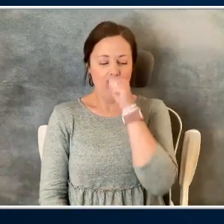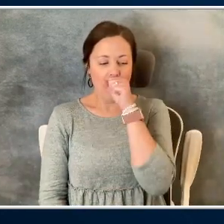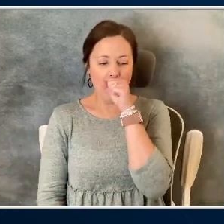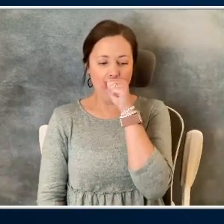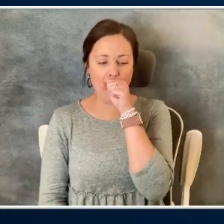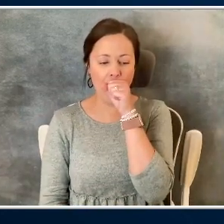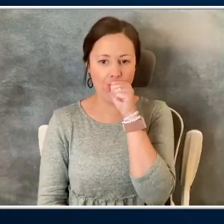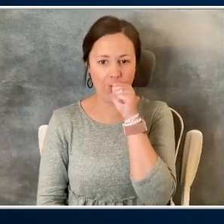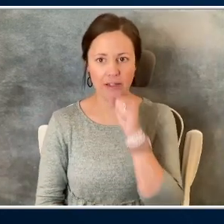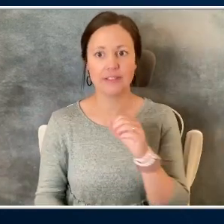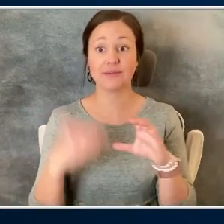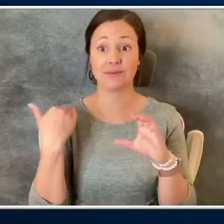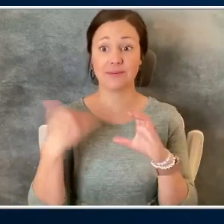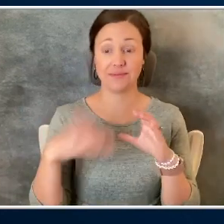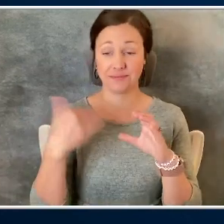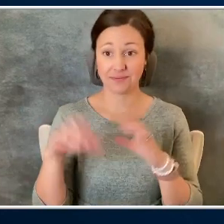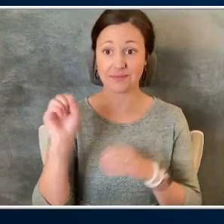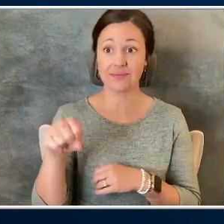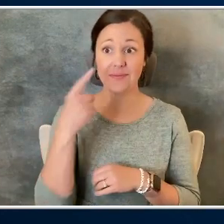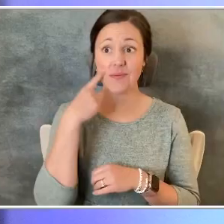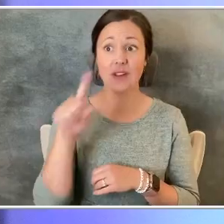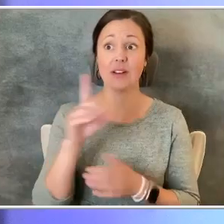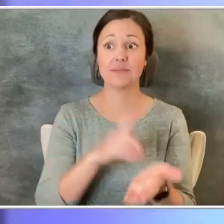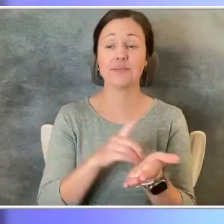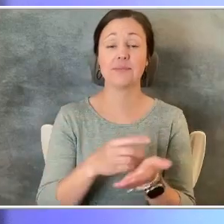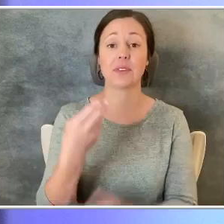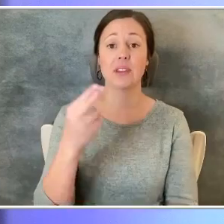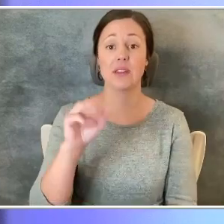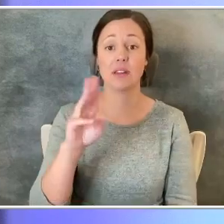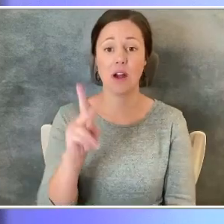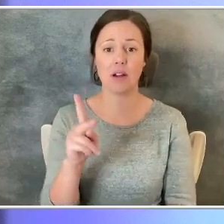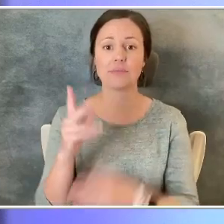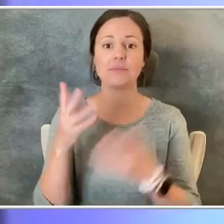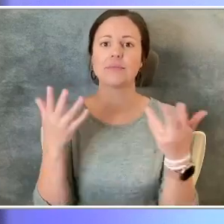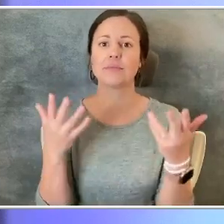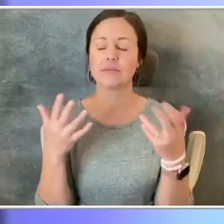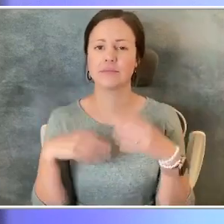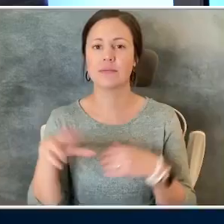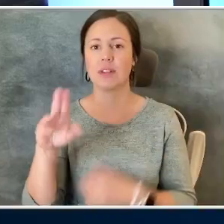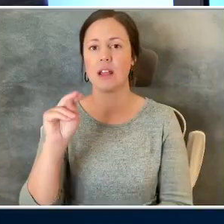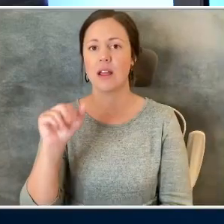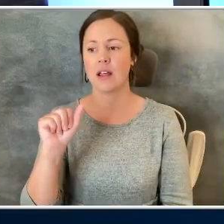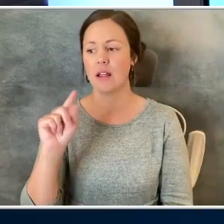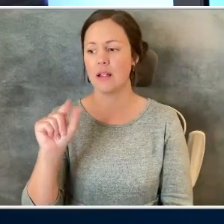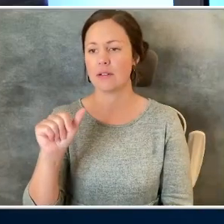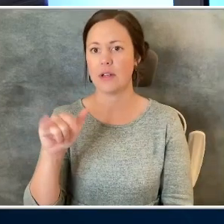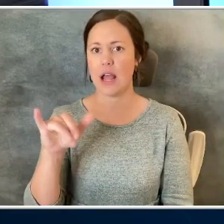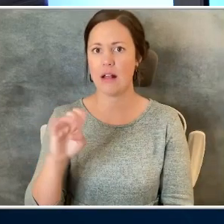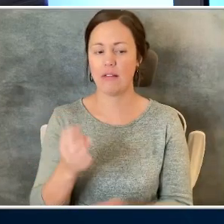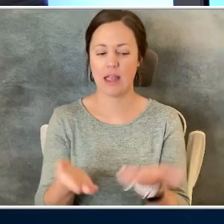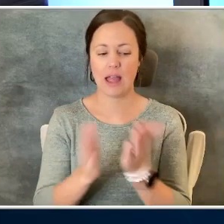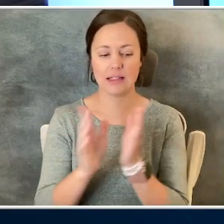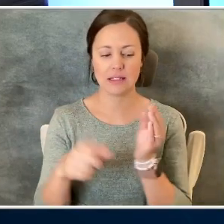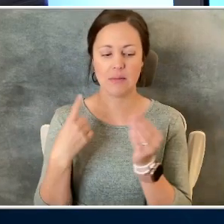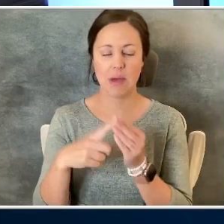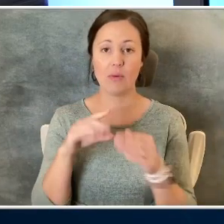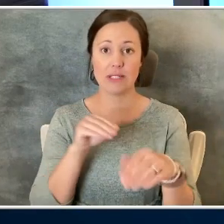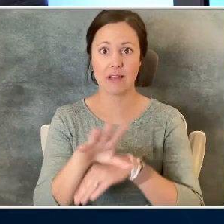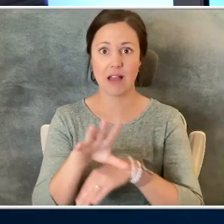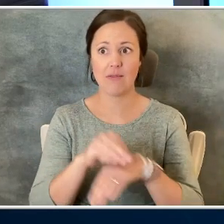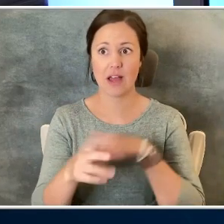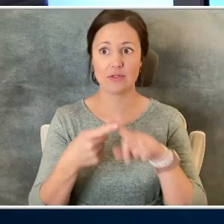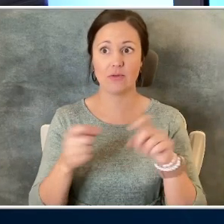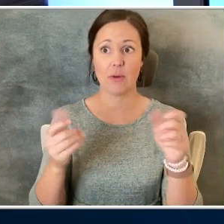Dr. Hawkinson. Natalie wants to know about the side effects of the new COVID vaccine. What can we expect to feel? And how could the